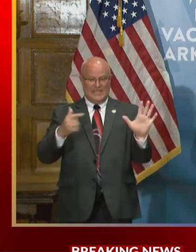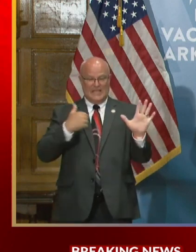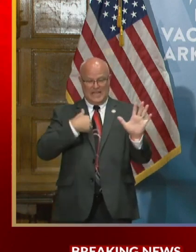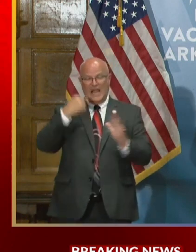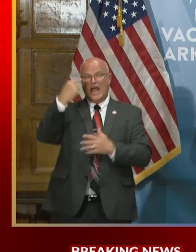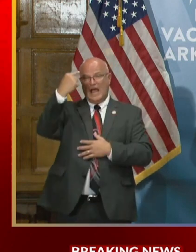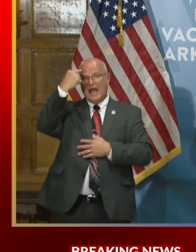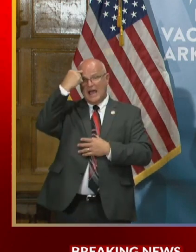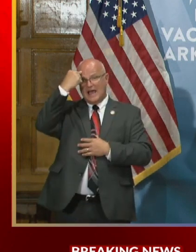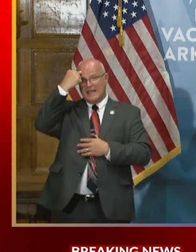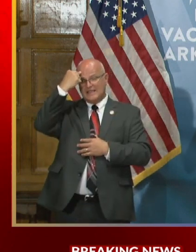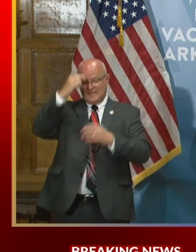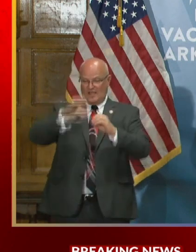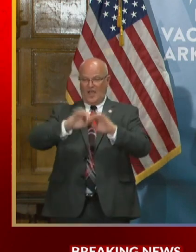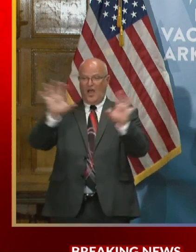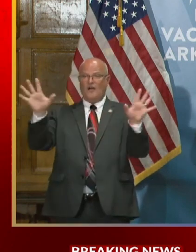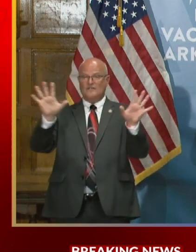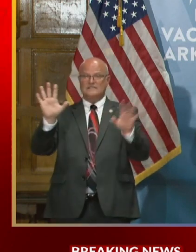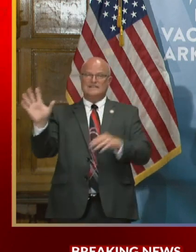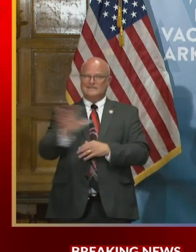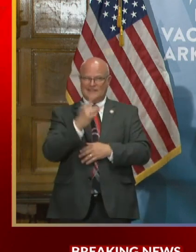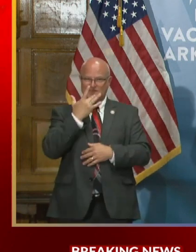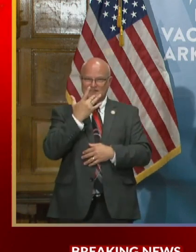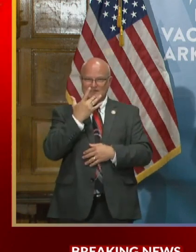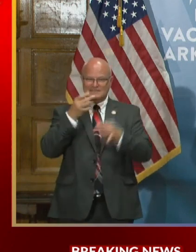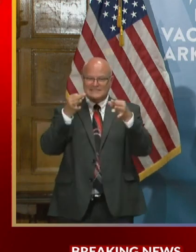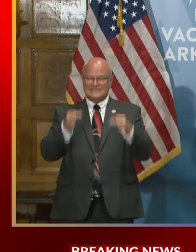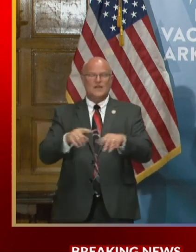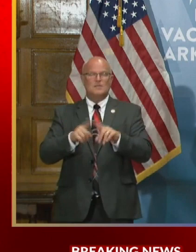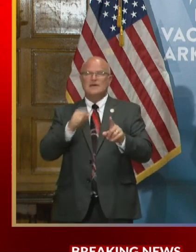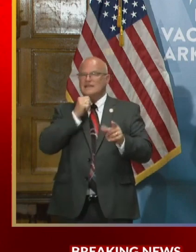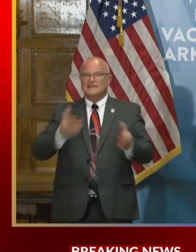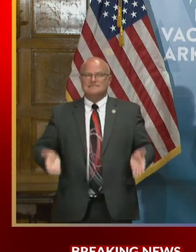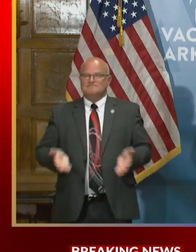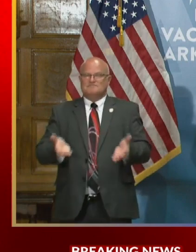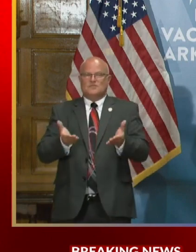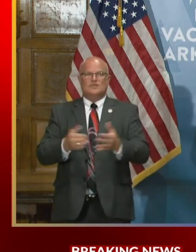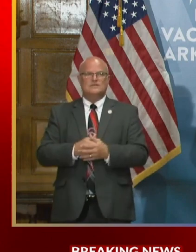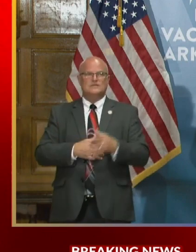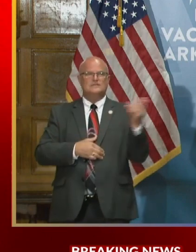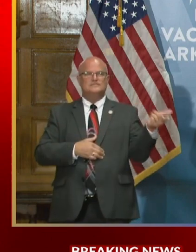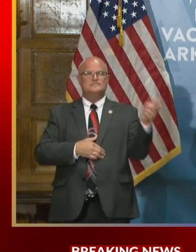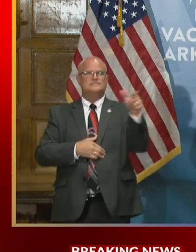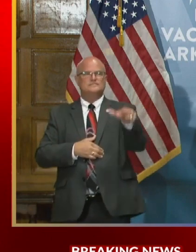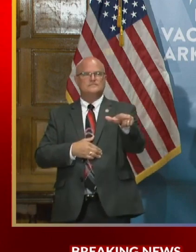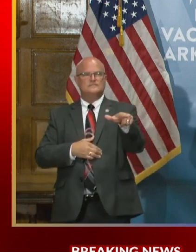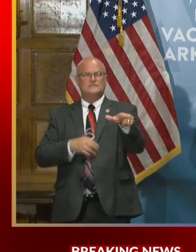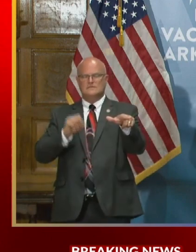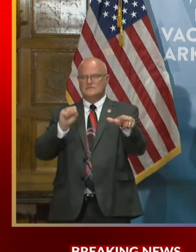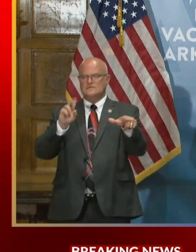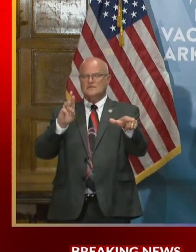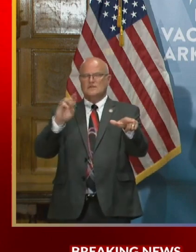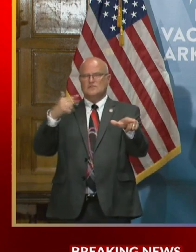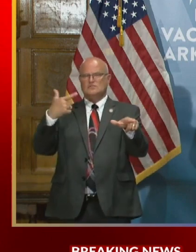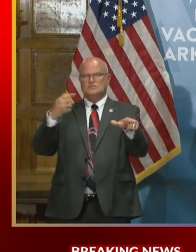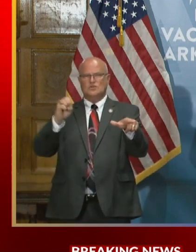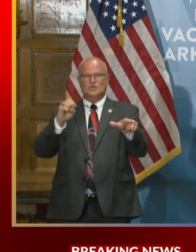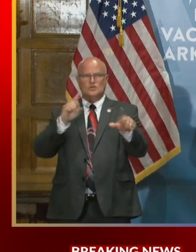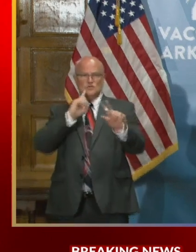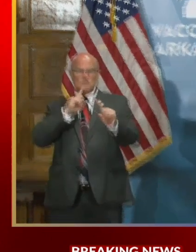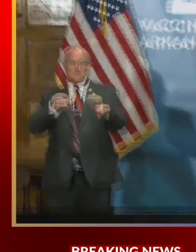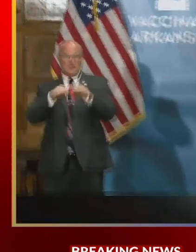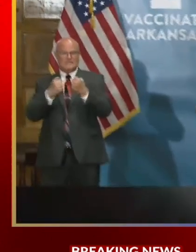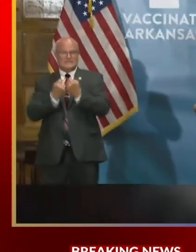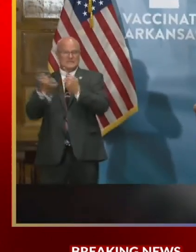is obviously it's their prerogative, but it's not something that I'm pushing. Back to the surge response team that came here to address the